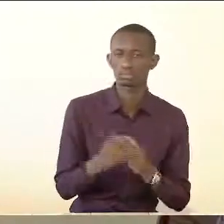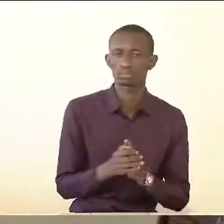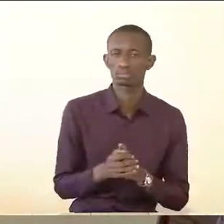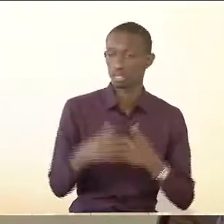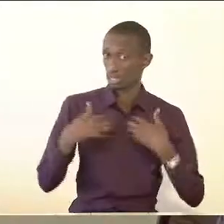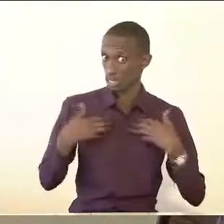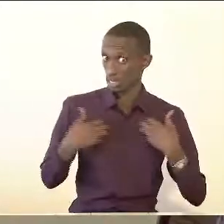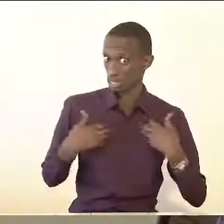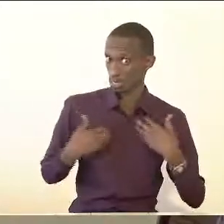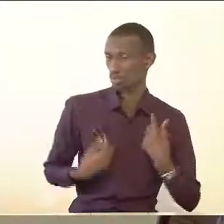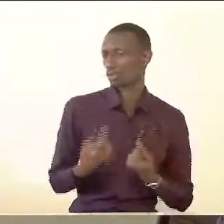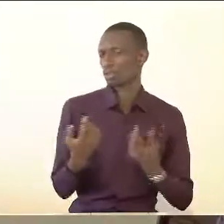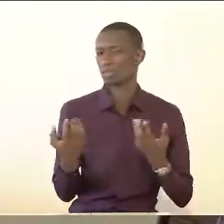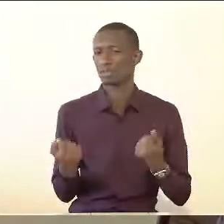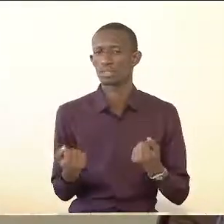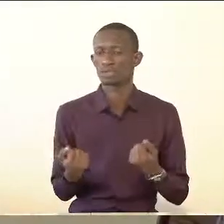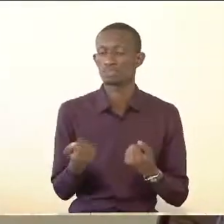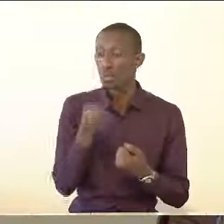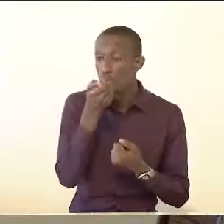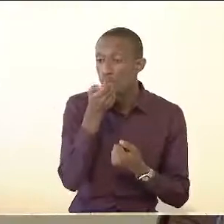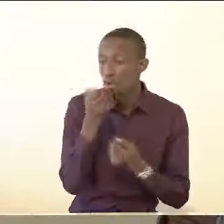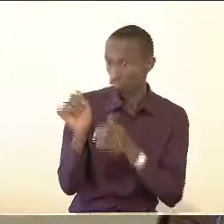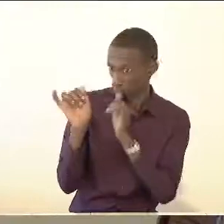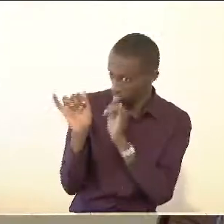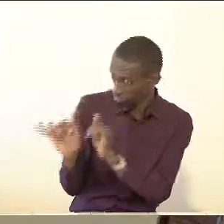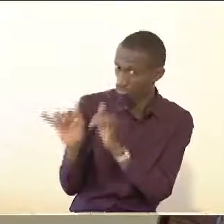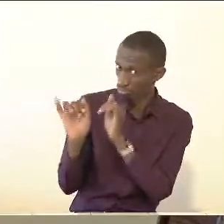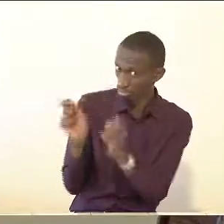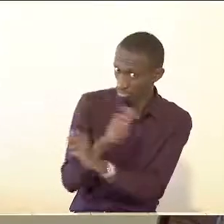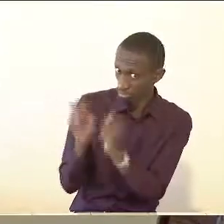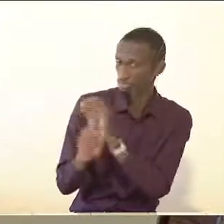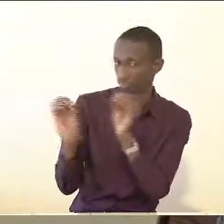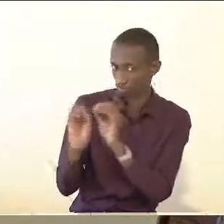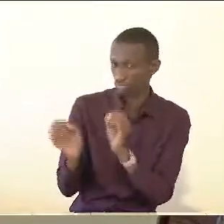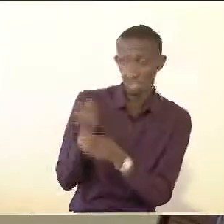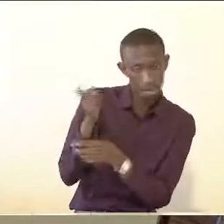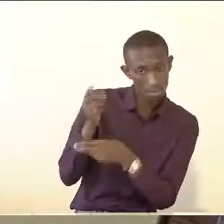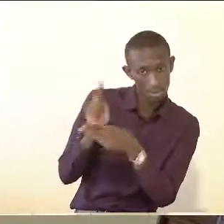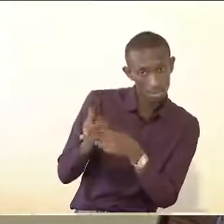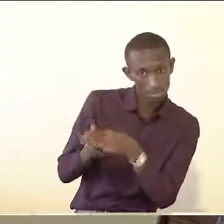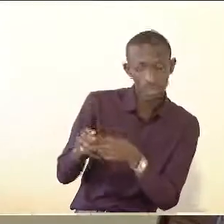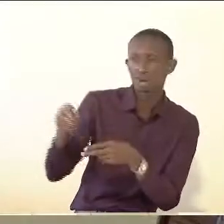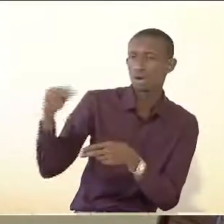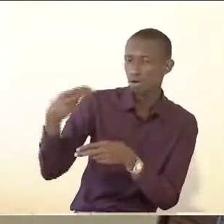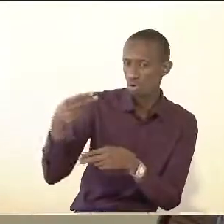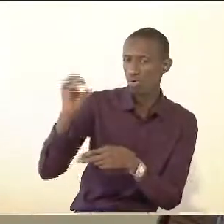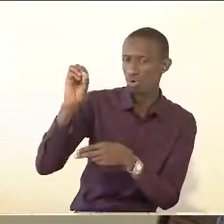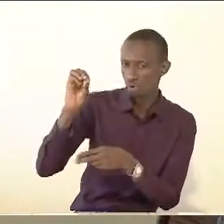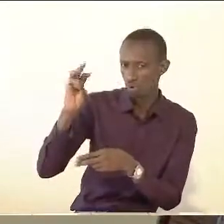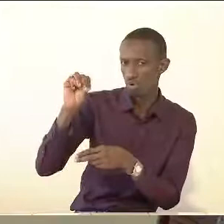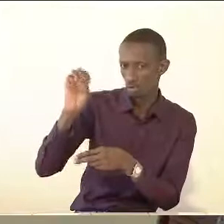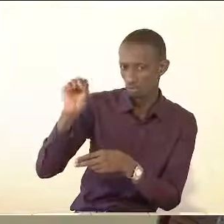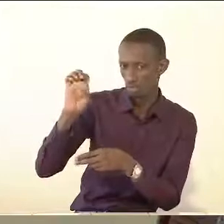constant regardless of external factors, these are called homeostatic. The word homeo, it means the same. Some means